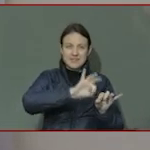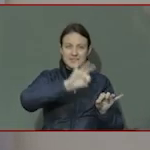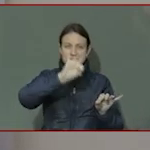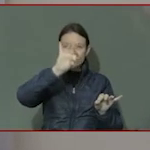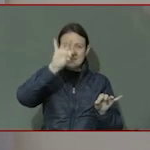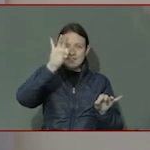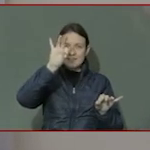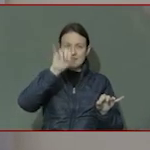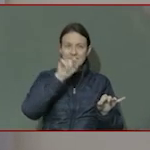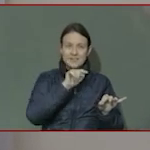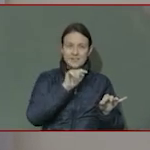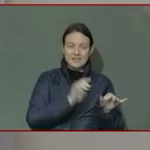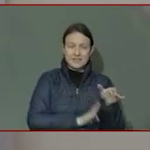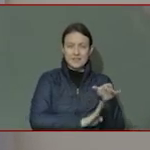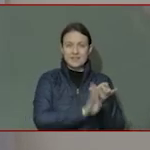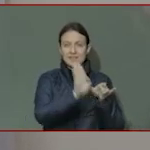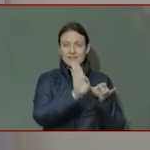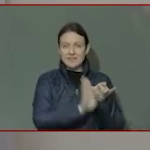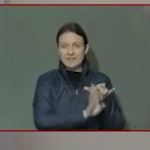this liquid that comes in here?